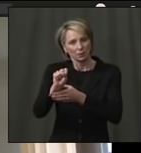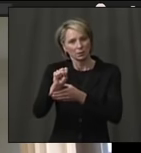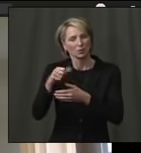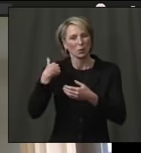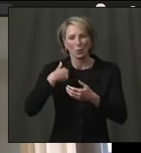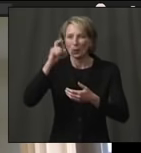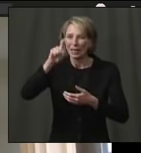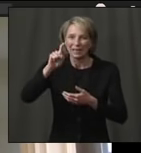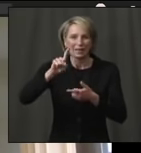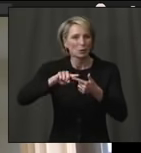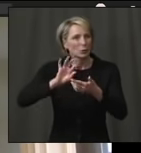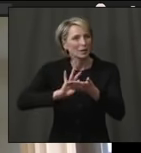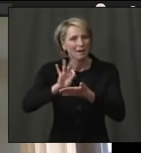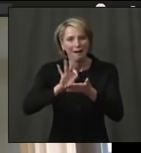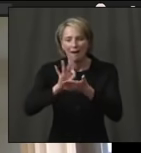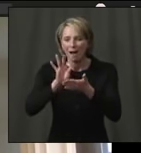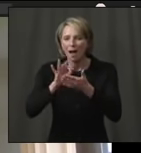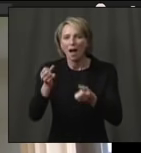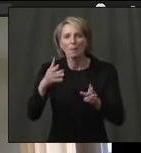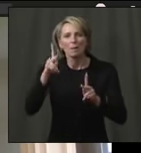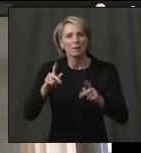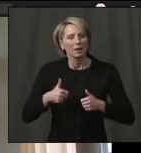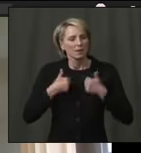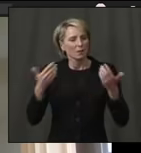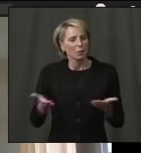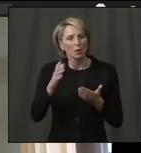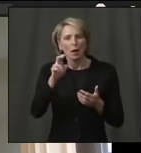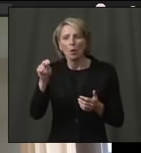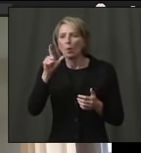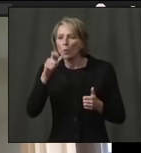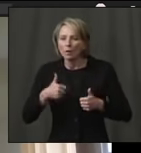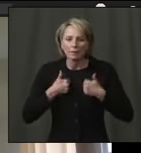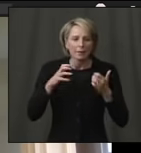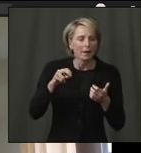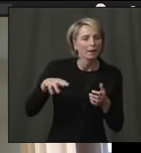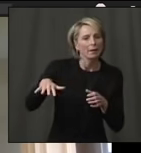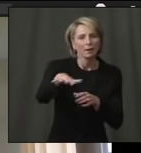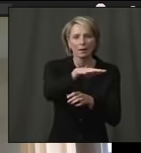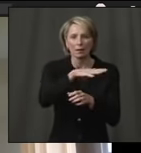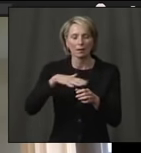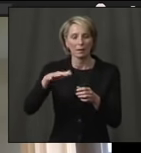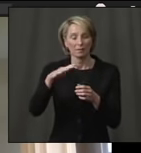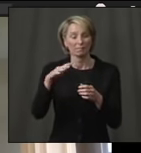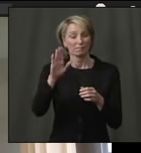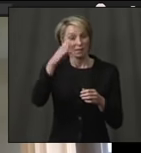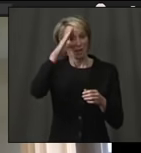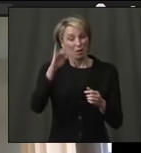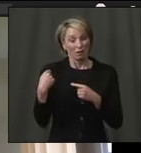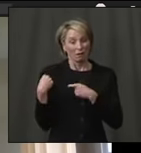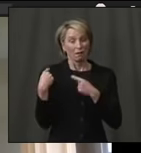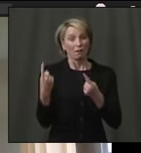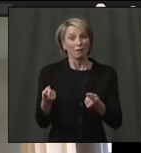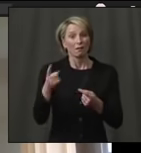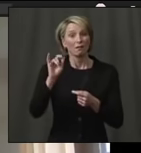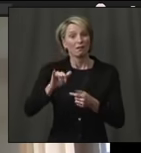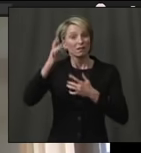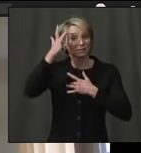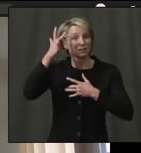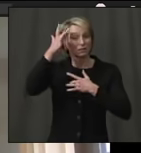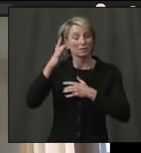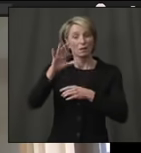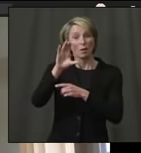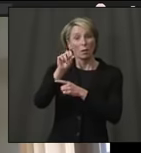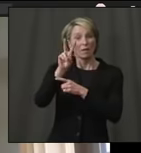successful economic recovery after this catastrophe that is COVID-19, it's been a